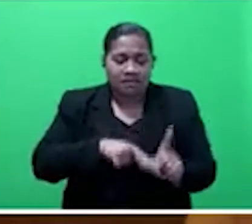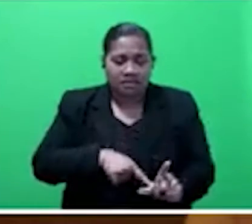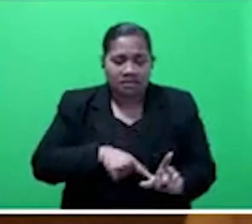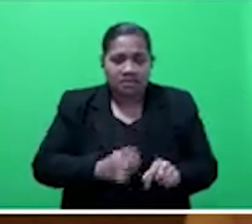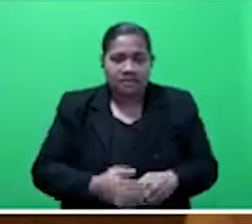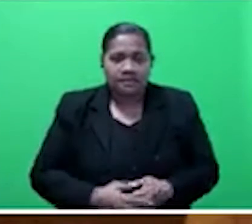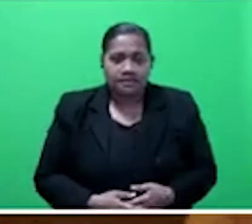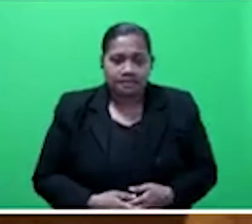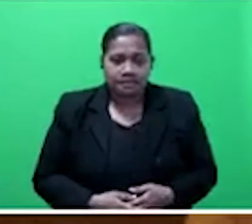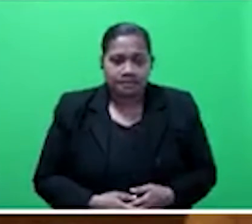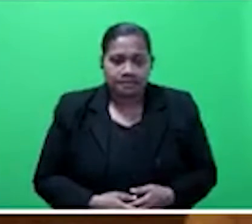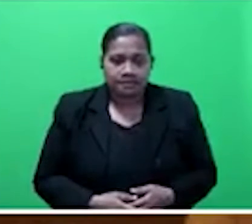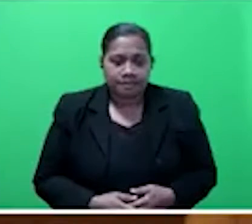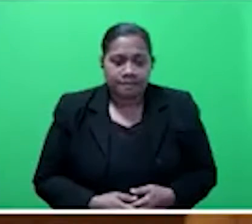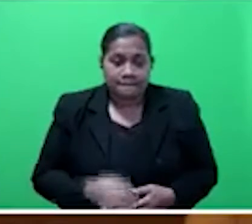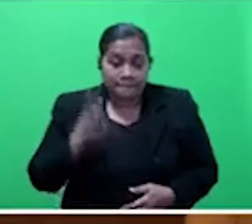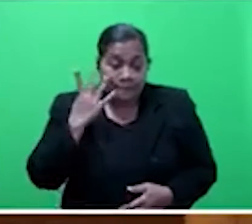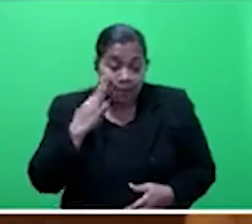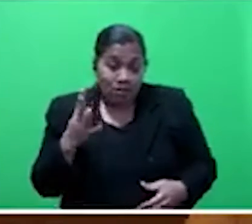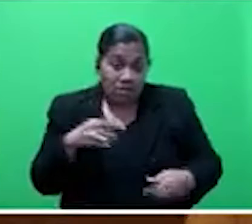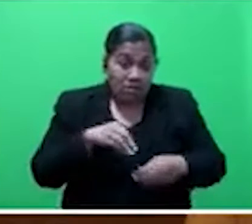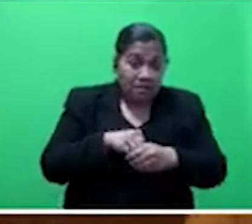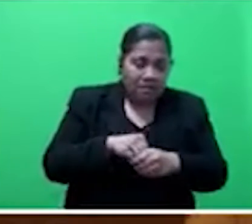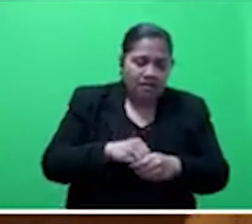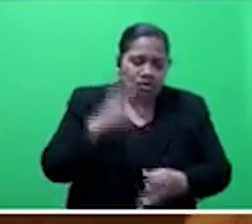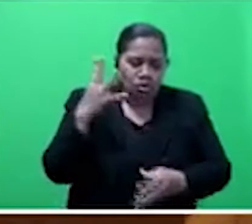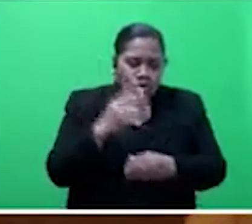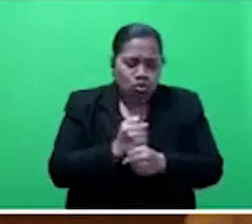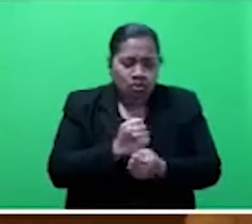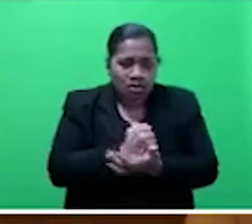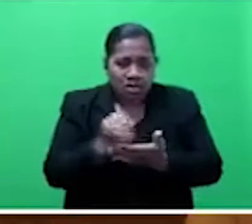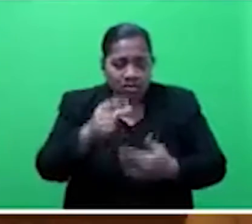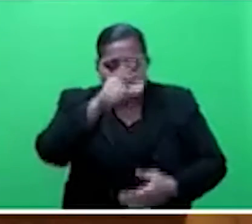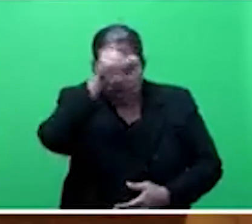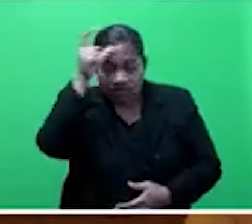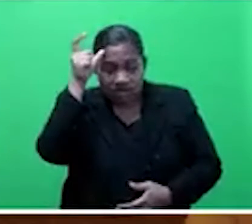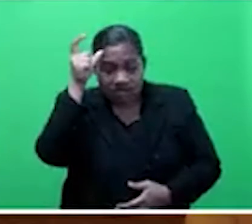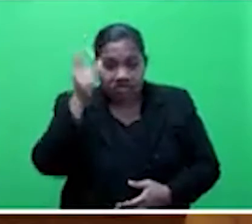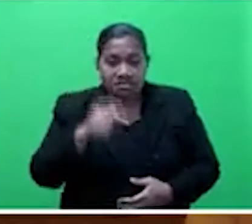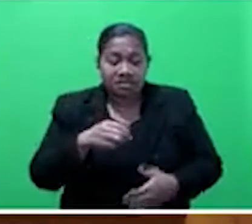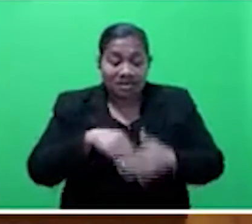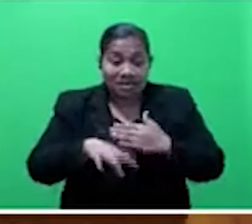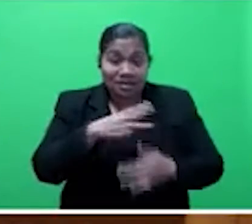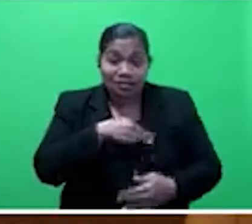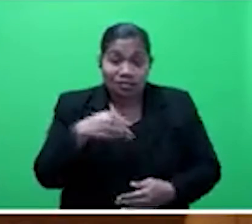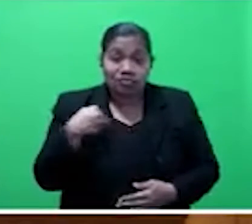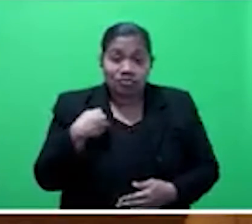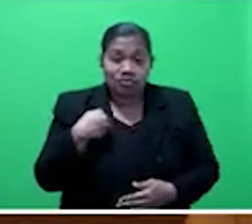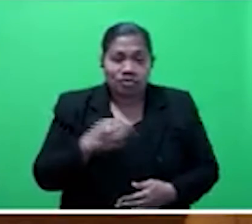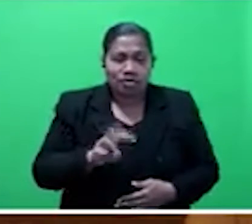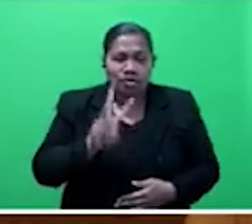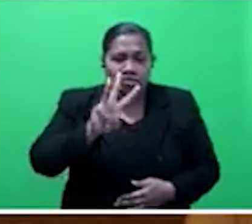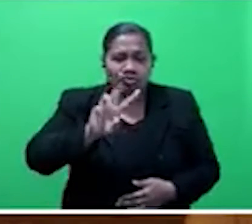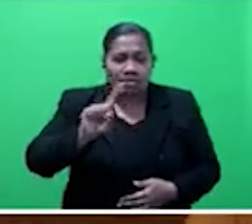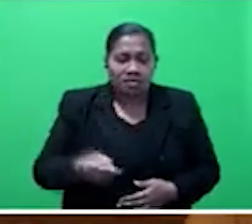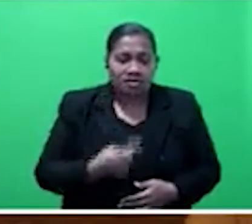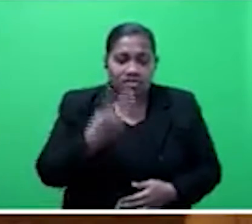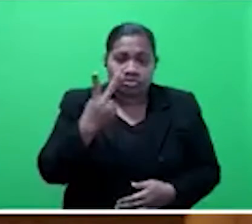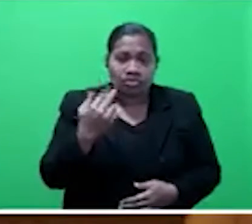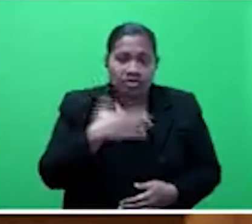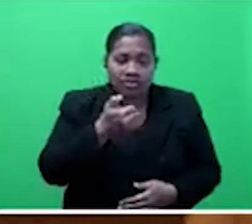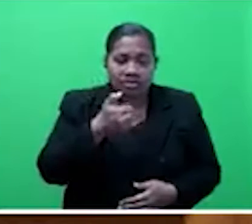Once engaged, this will bring the total number of nurses we employ in the ministry to